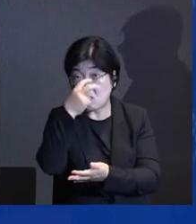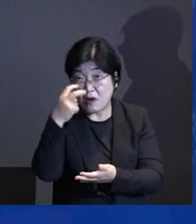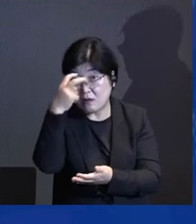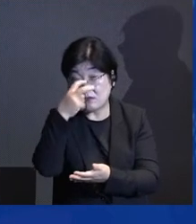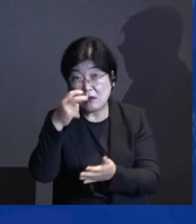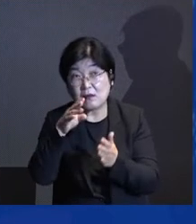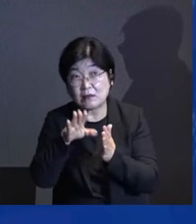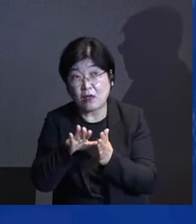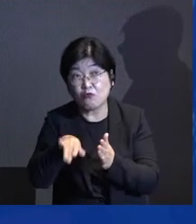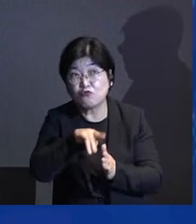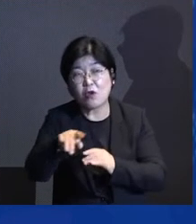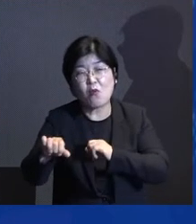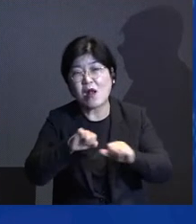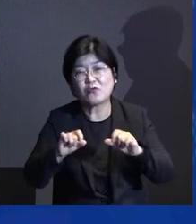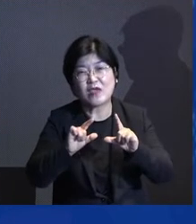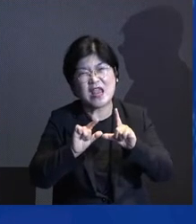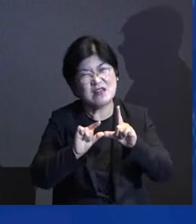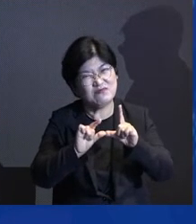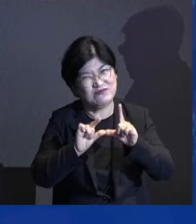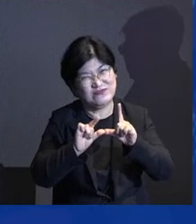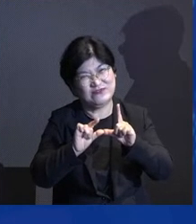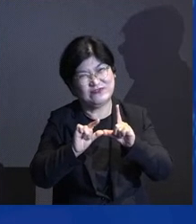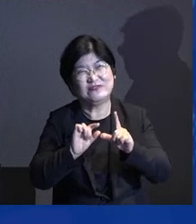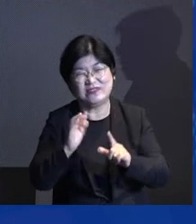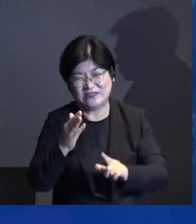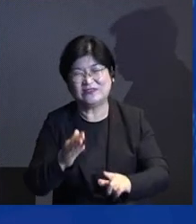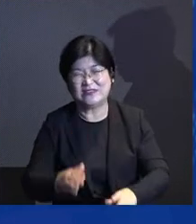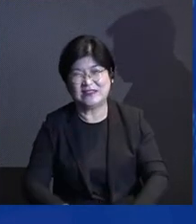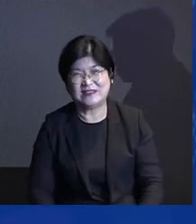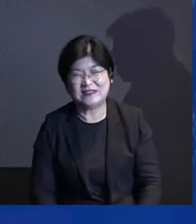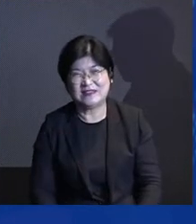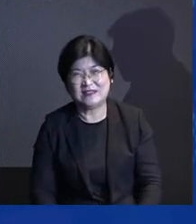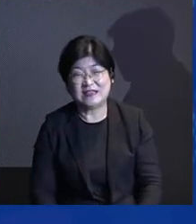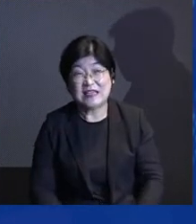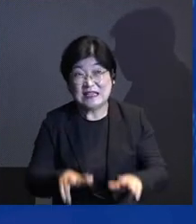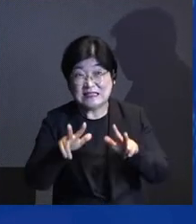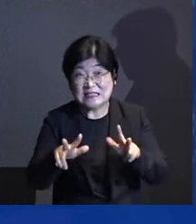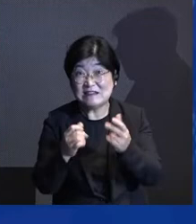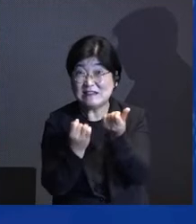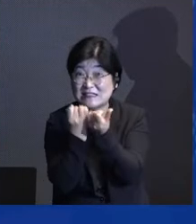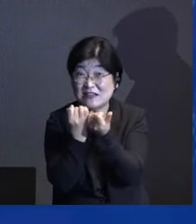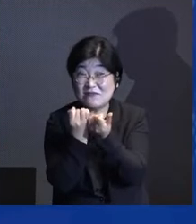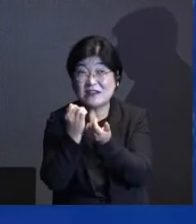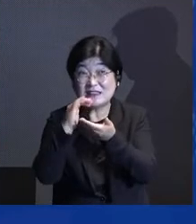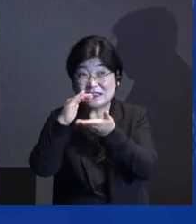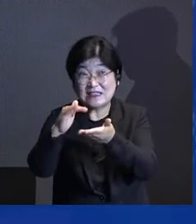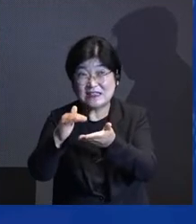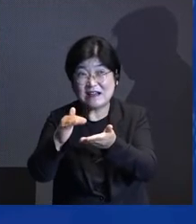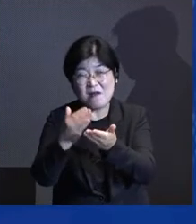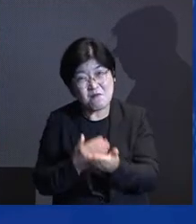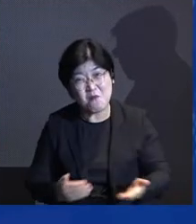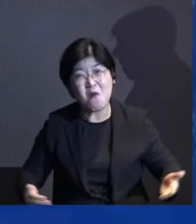comprehensive components of the club model. And